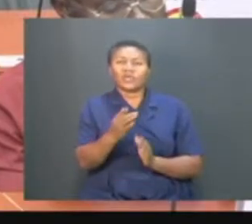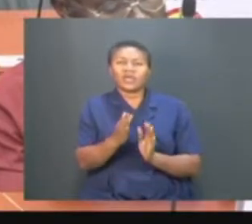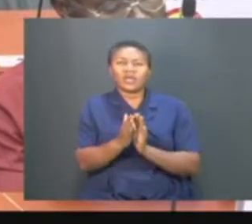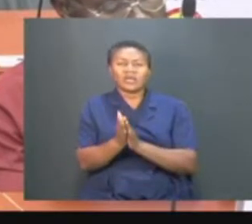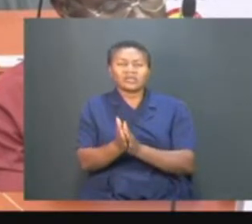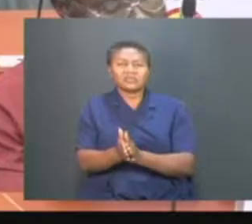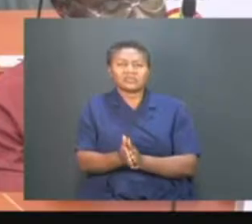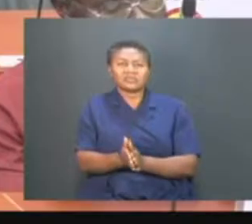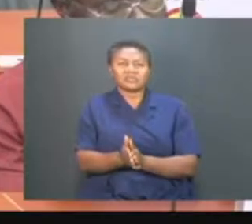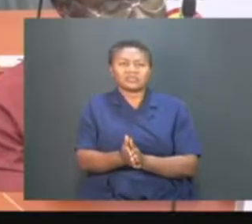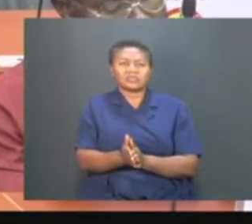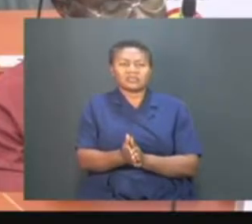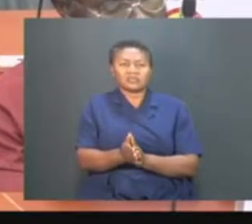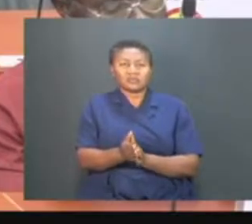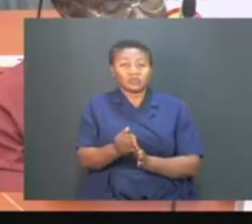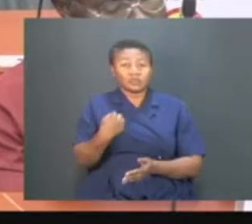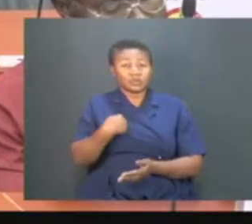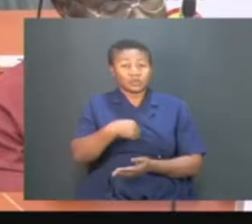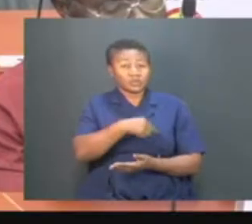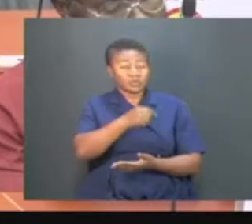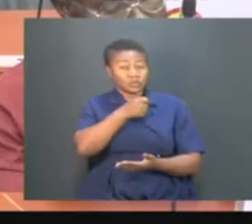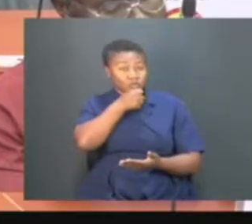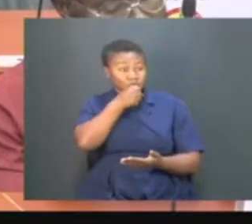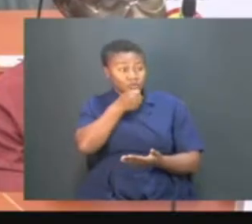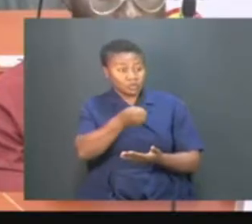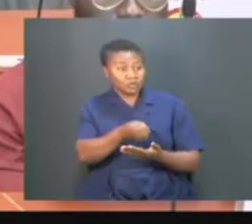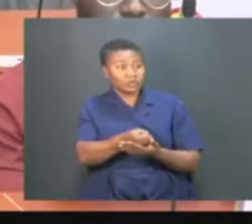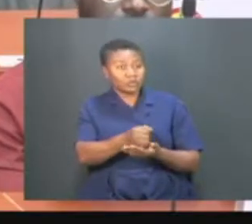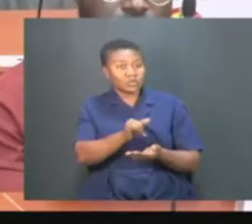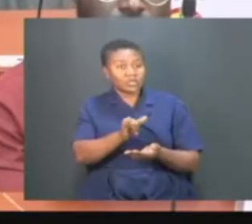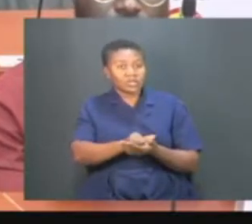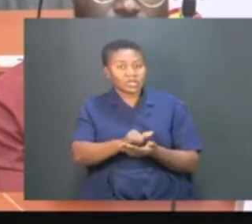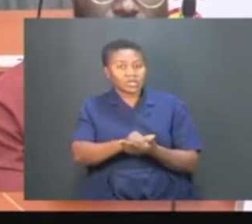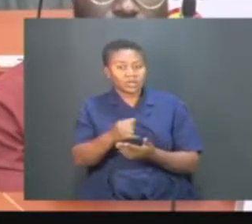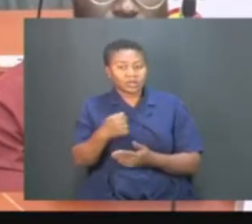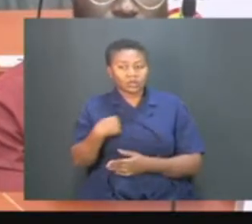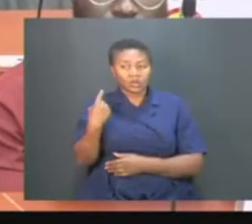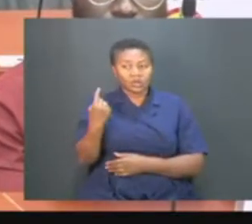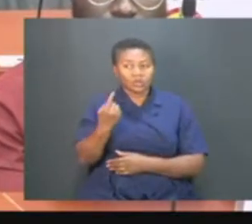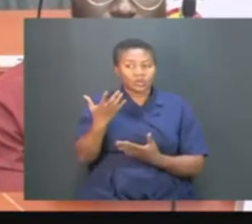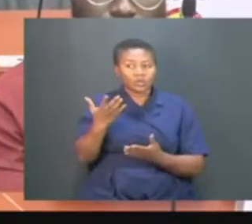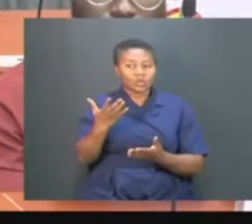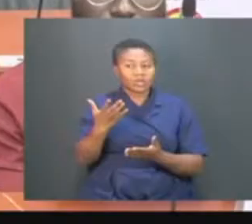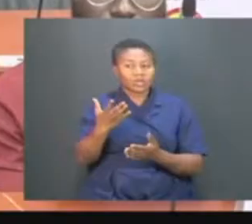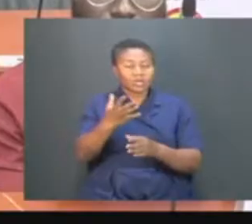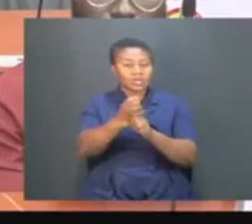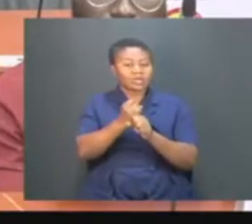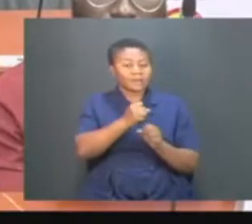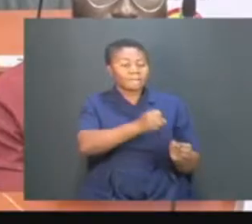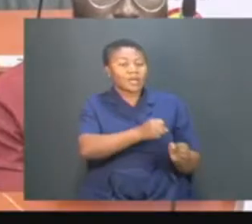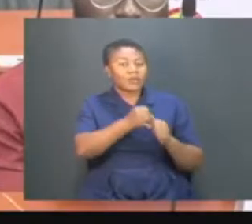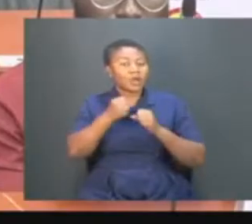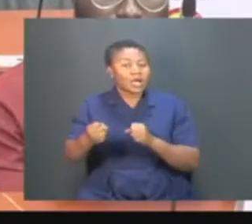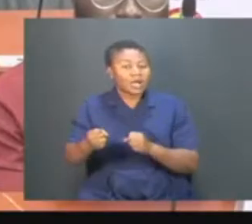is, are we sure that we only just want to be in power or come to power